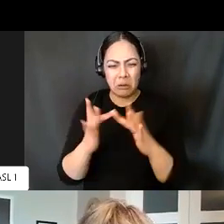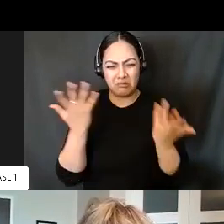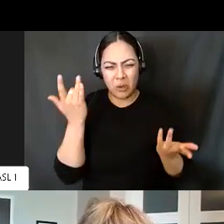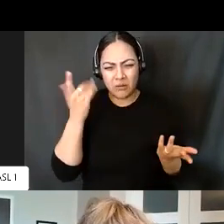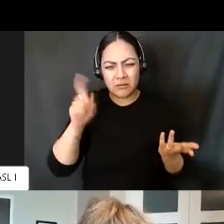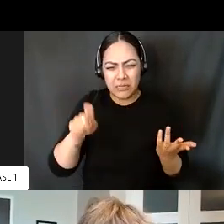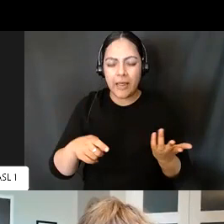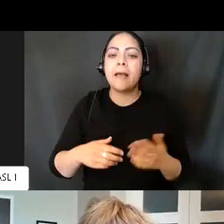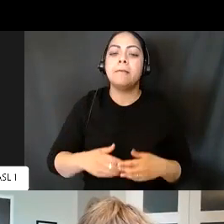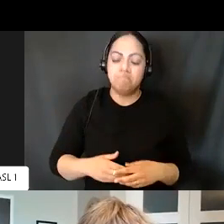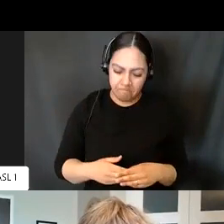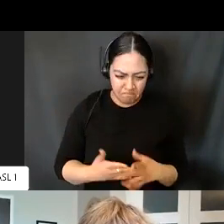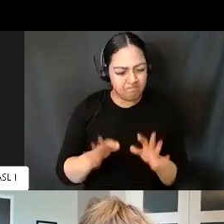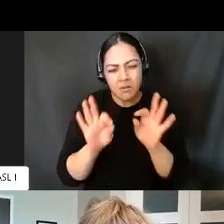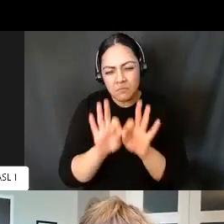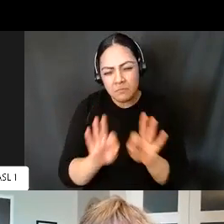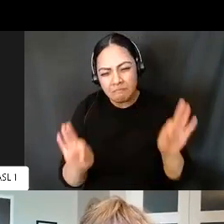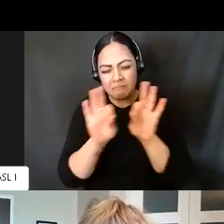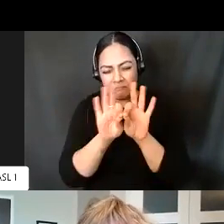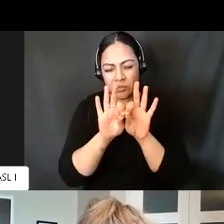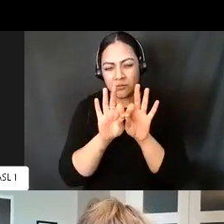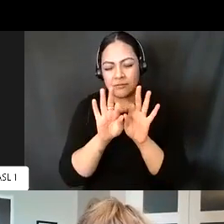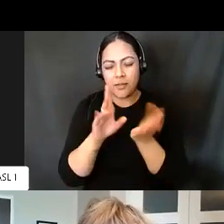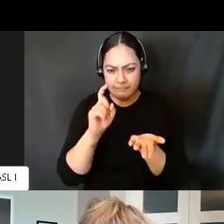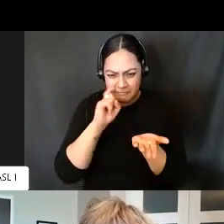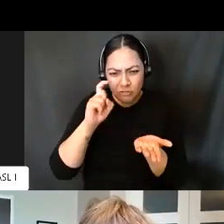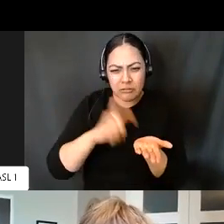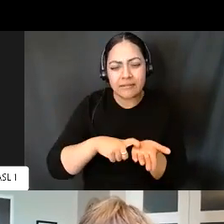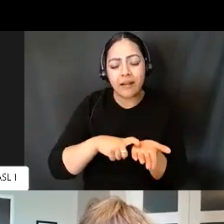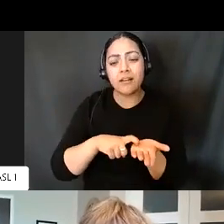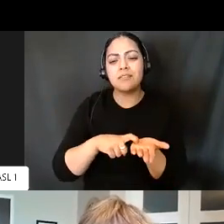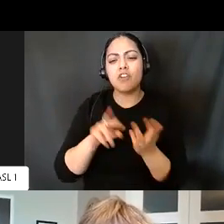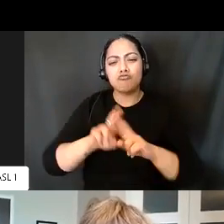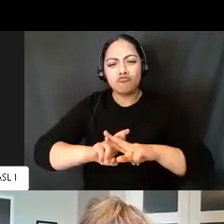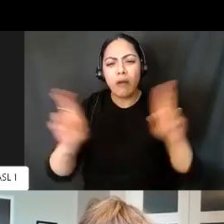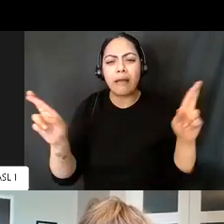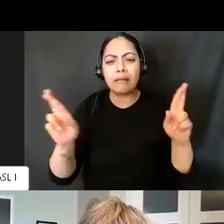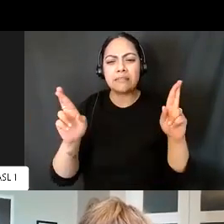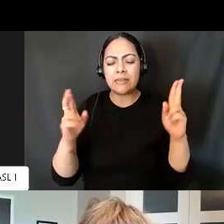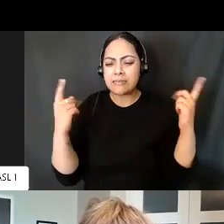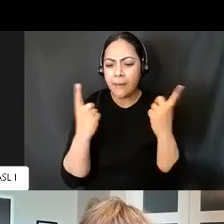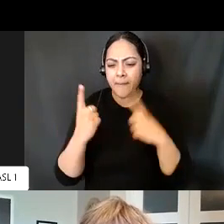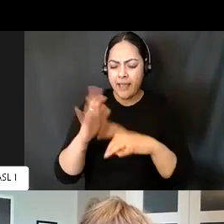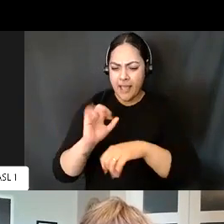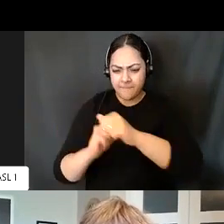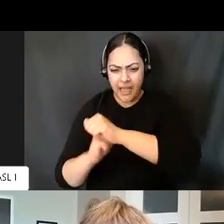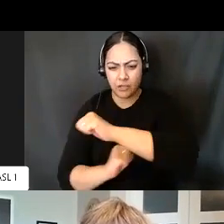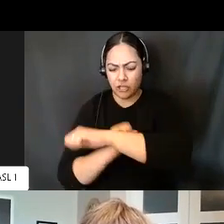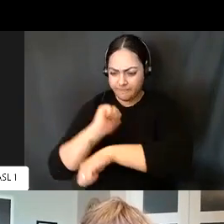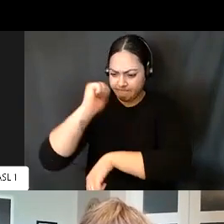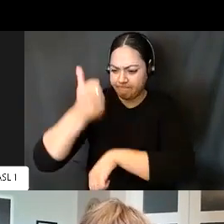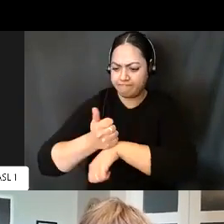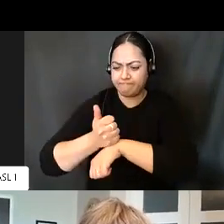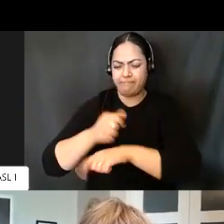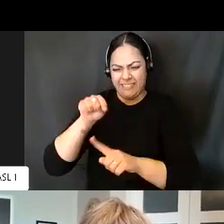it's so important to recognize the value of having infrastructure to be able to do prevention work, and that we need it